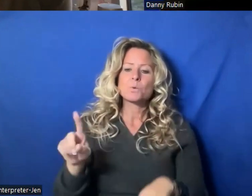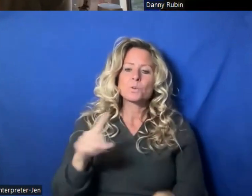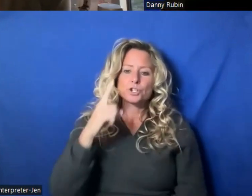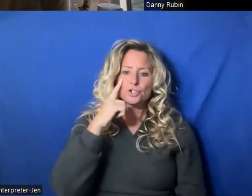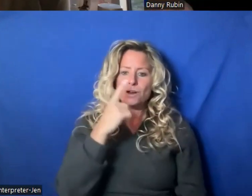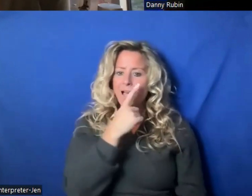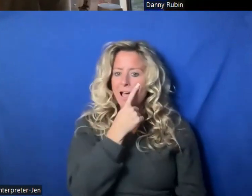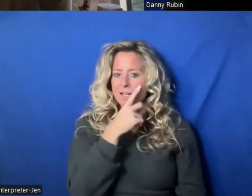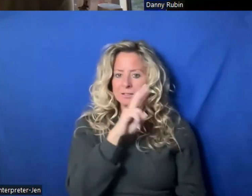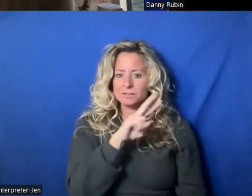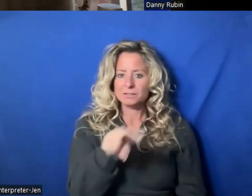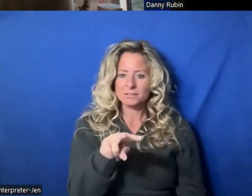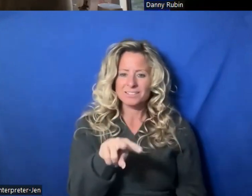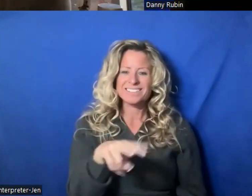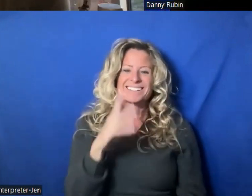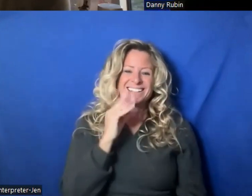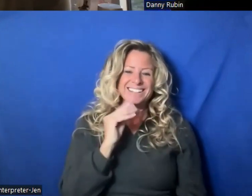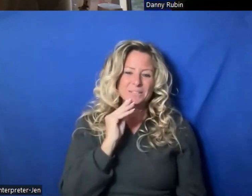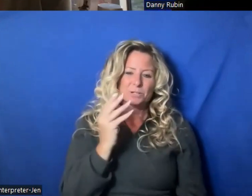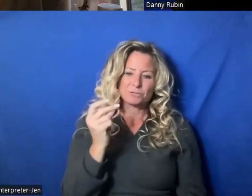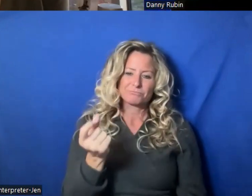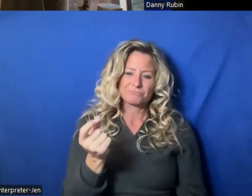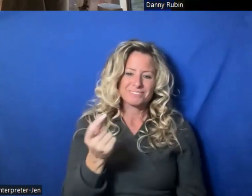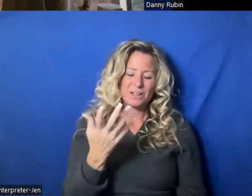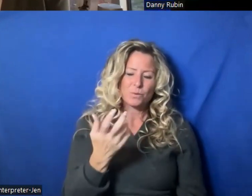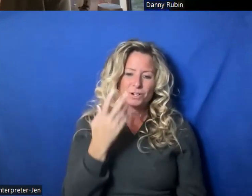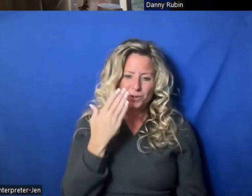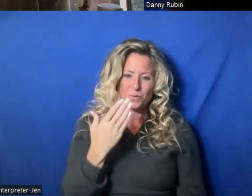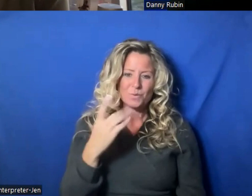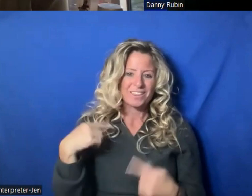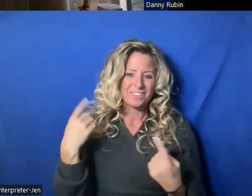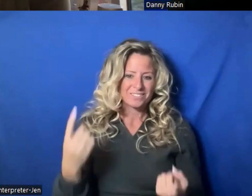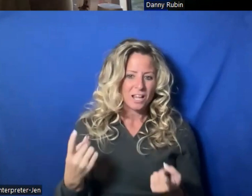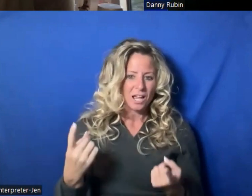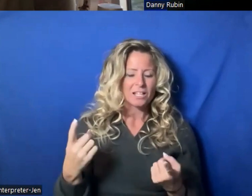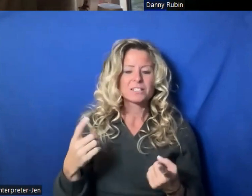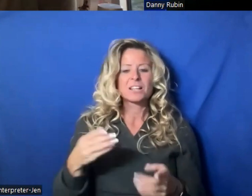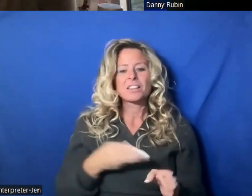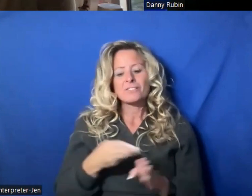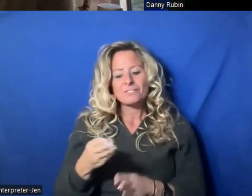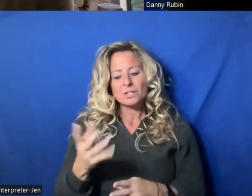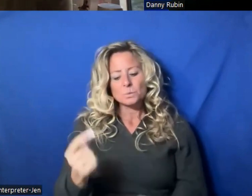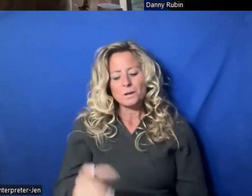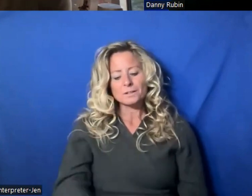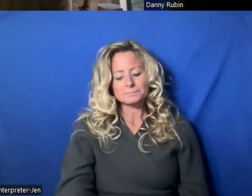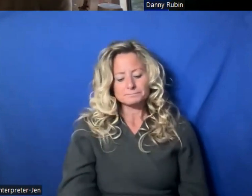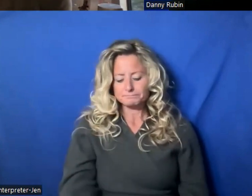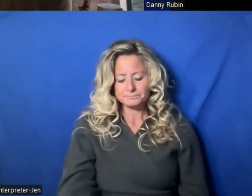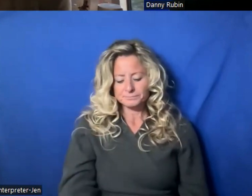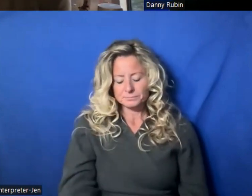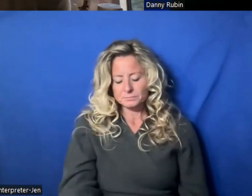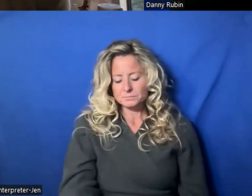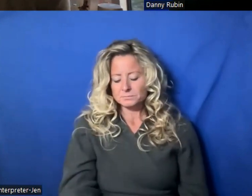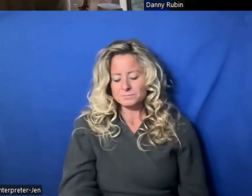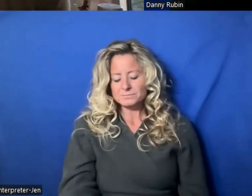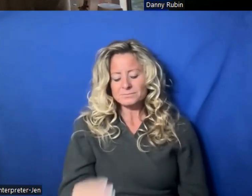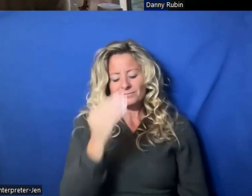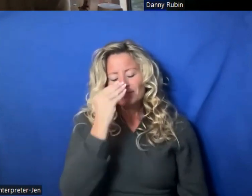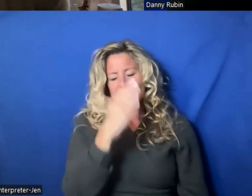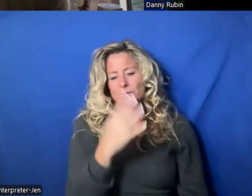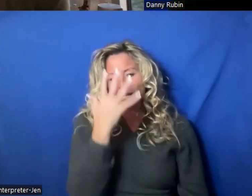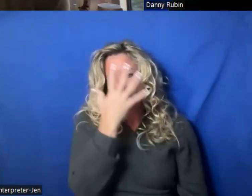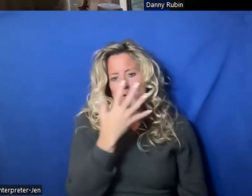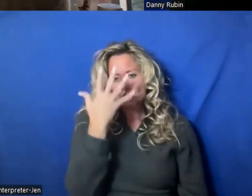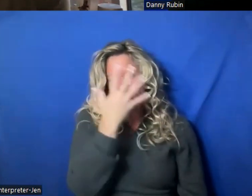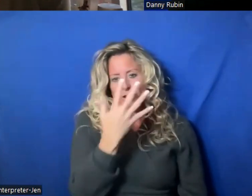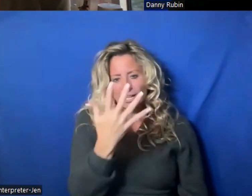go? I What do go you to the look at? experience. I want to know what they've done. I want to know what field they're in. So I don't care what you look like. I